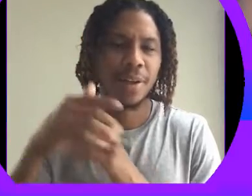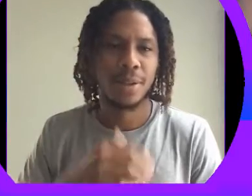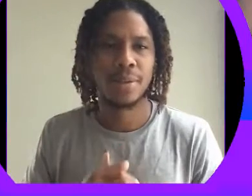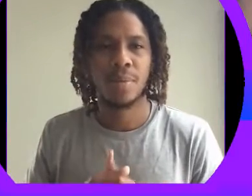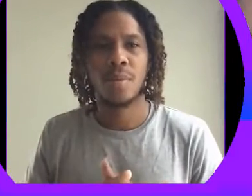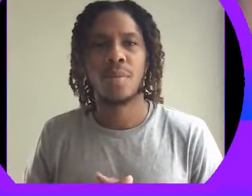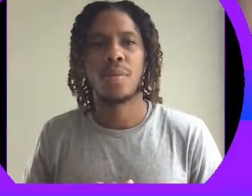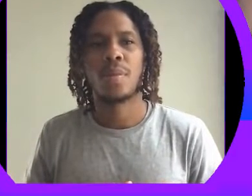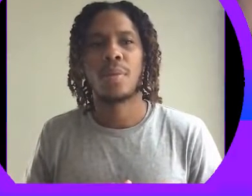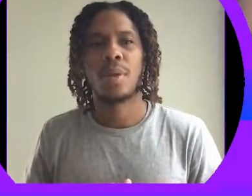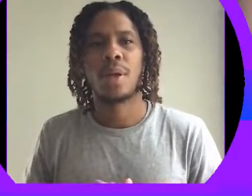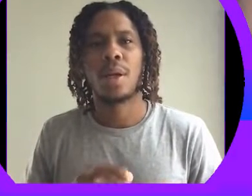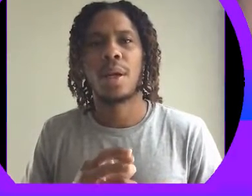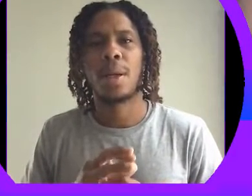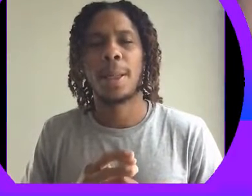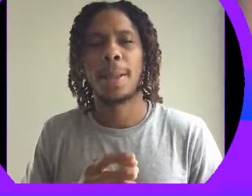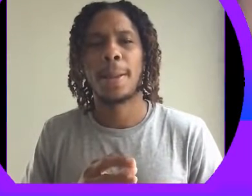sections.